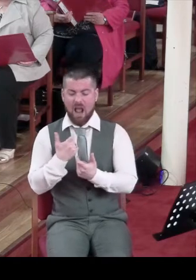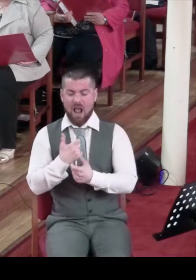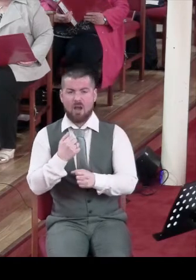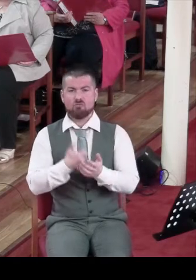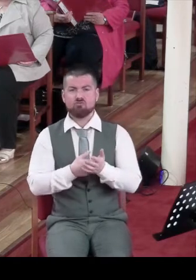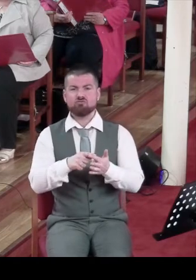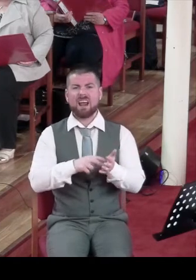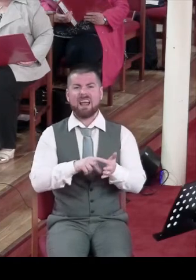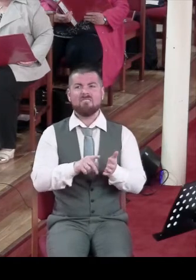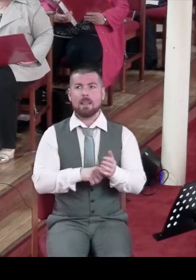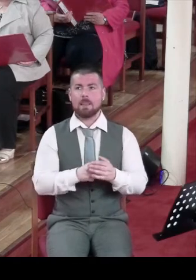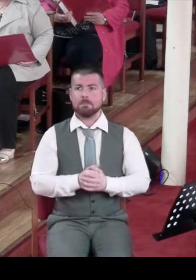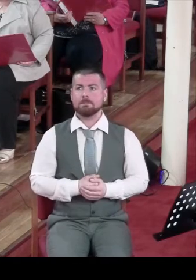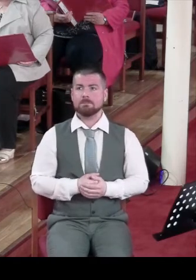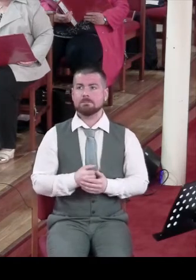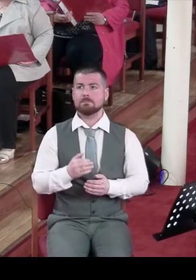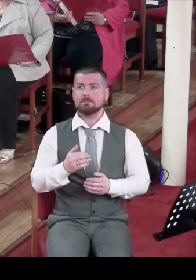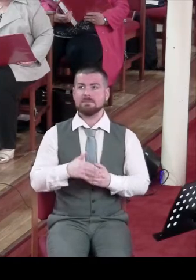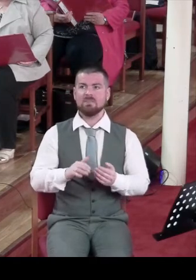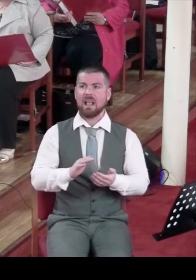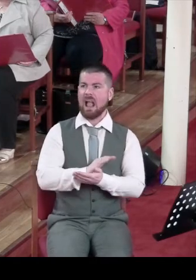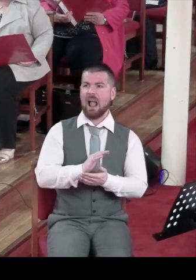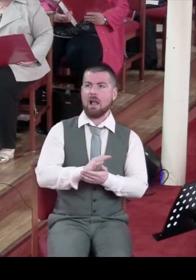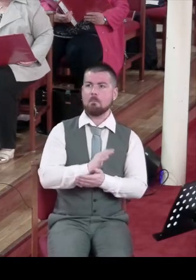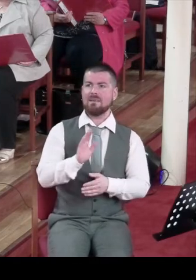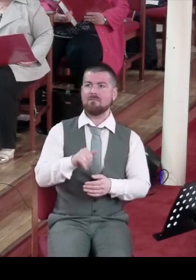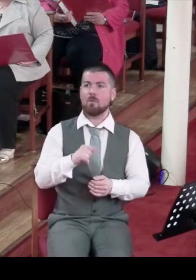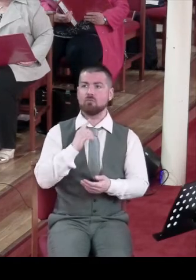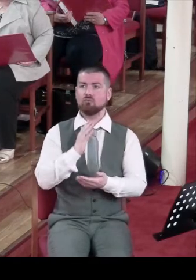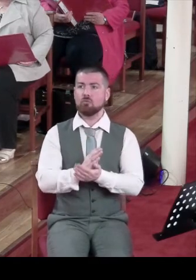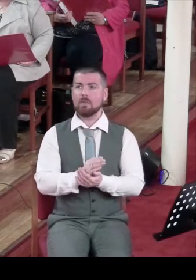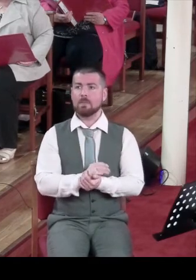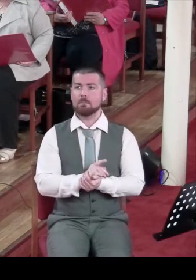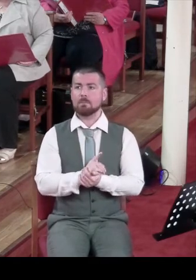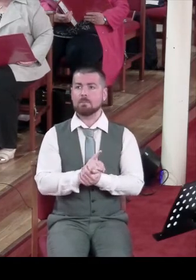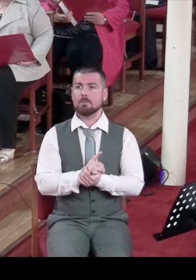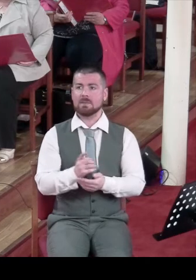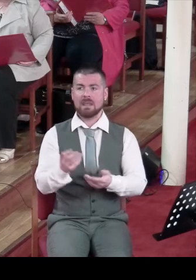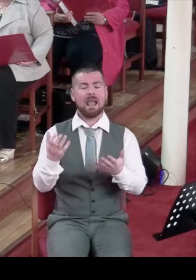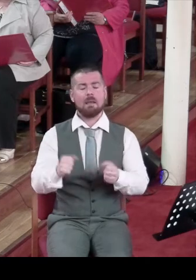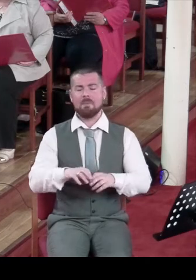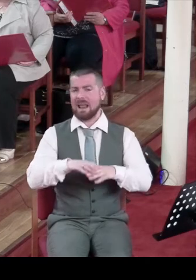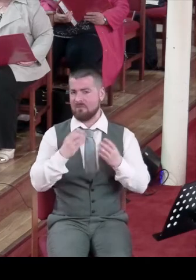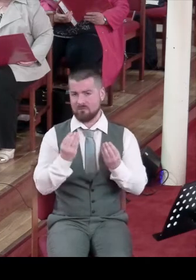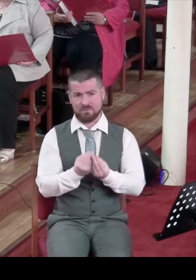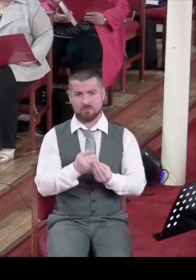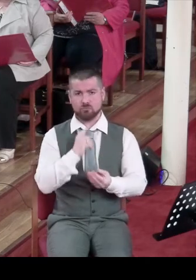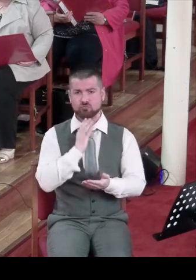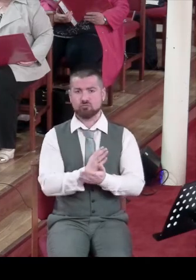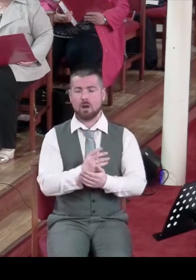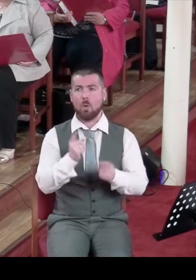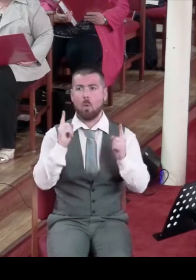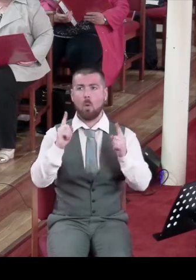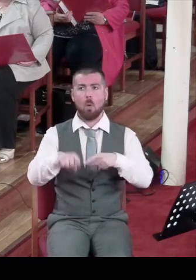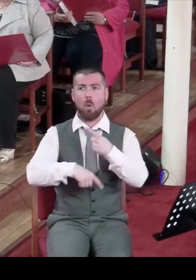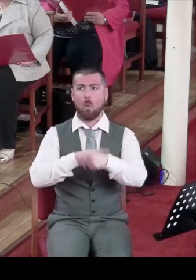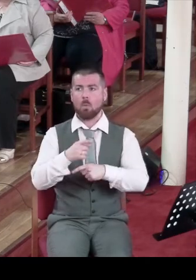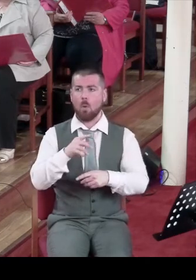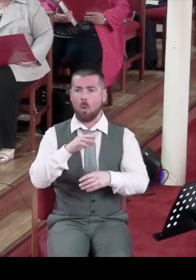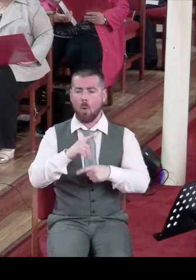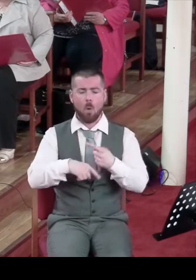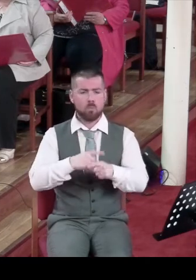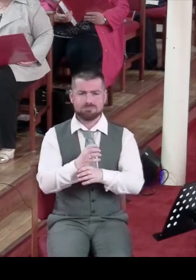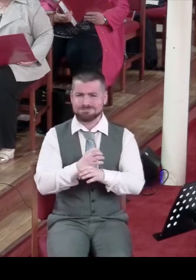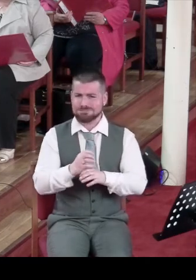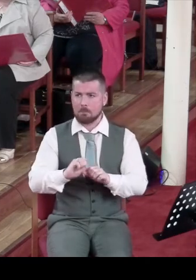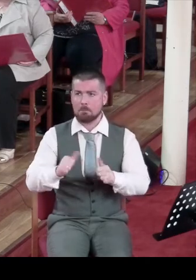the flowering of truth, puts up with anything, trusts God always, always looks for the best, never